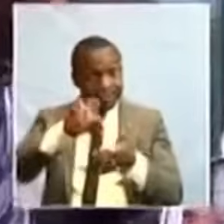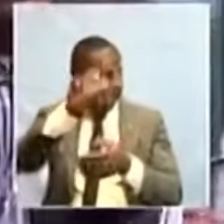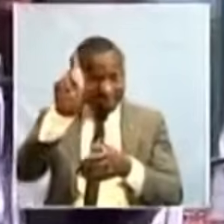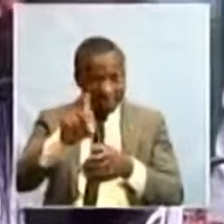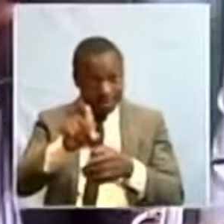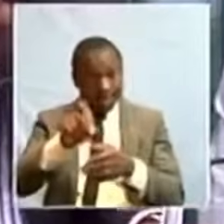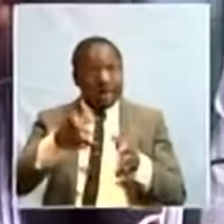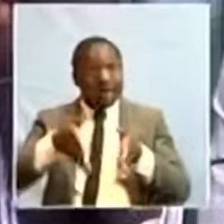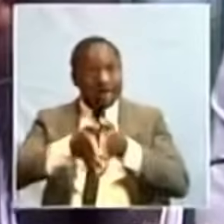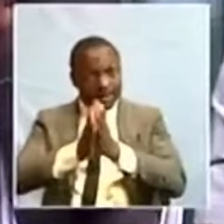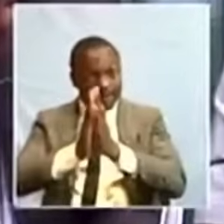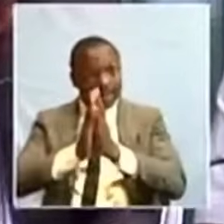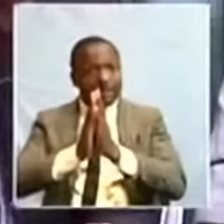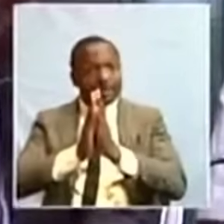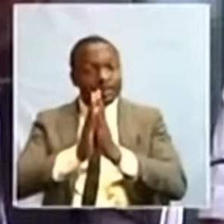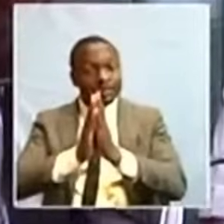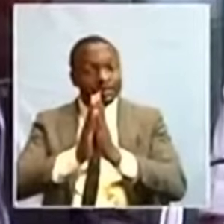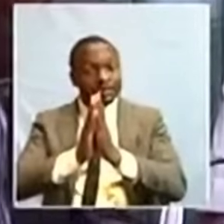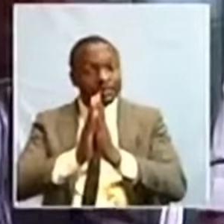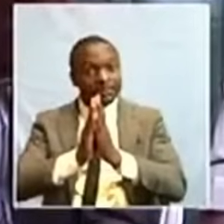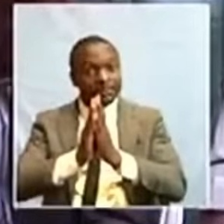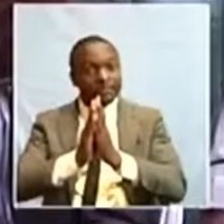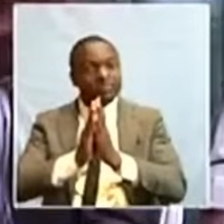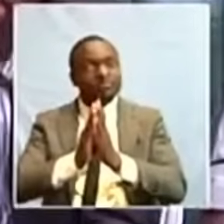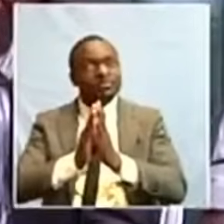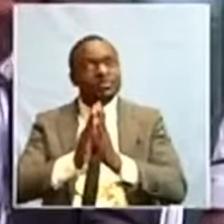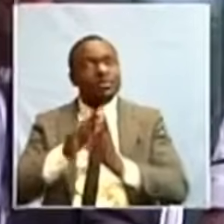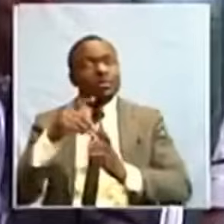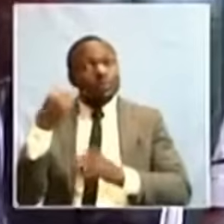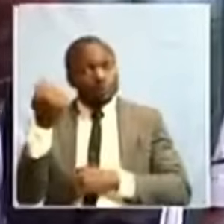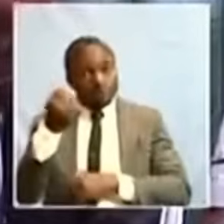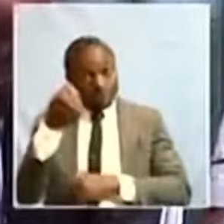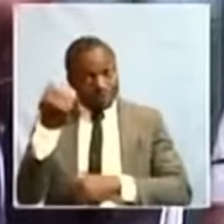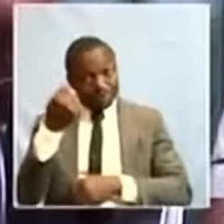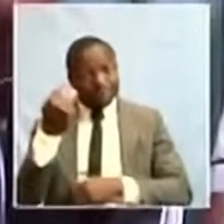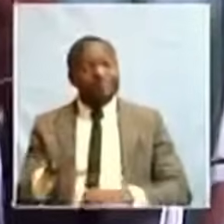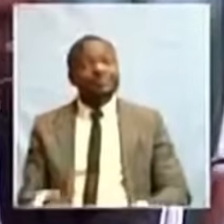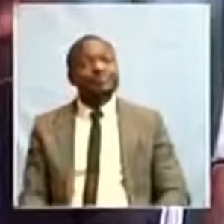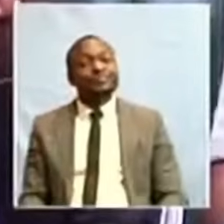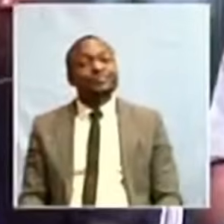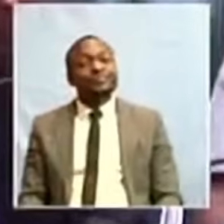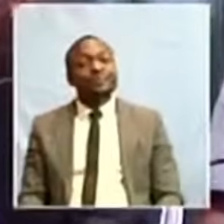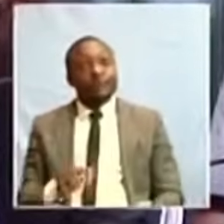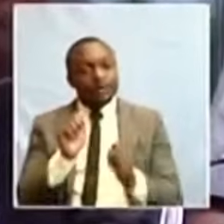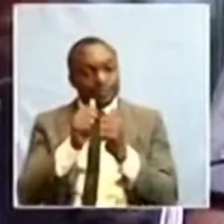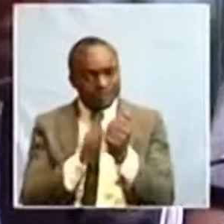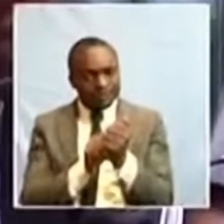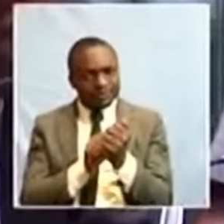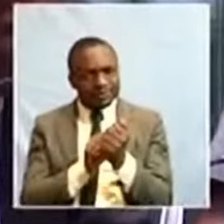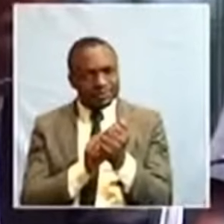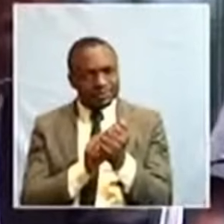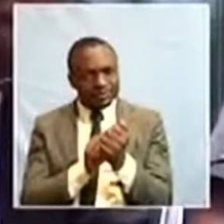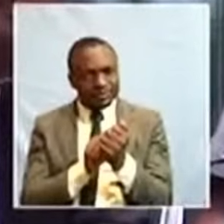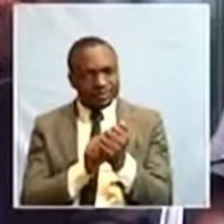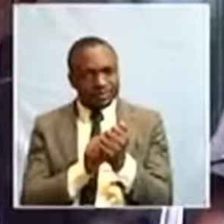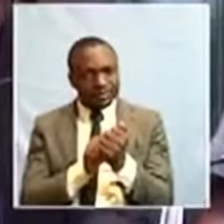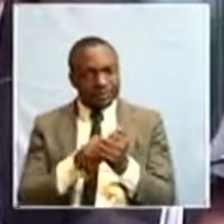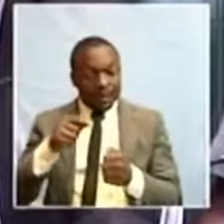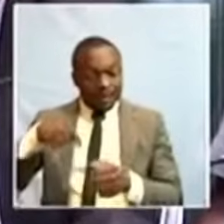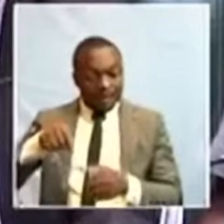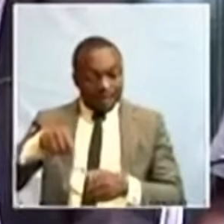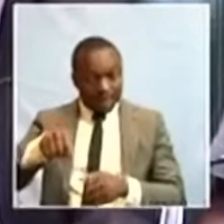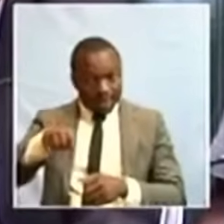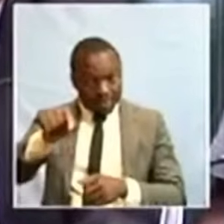I asked, I think on Tuesday, concerning